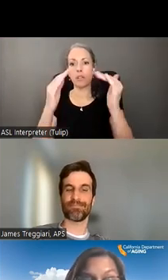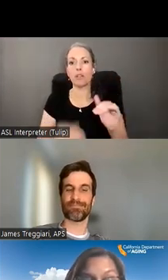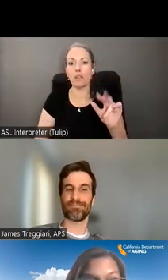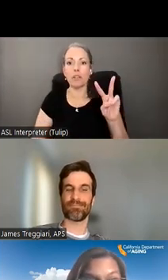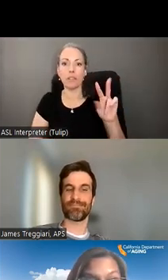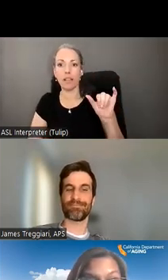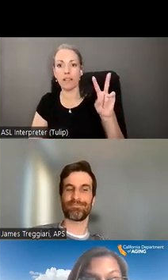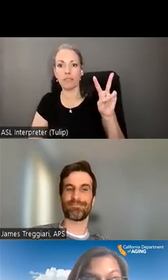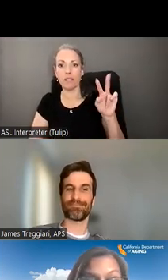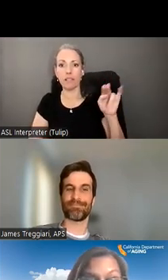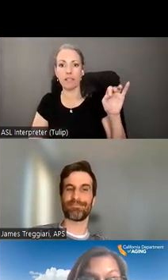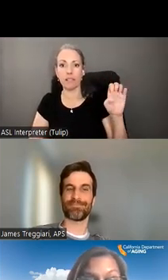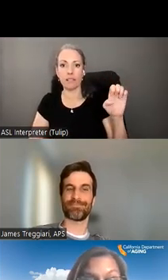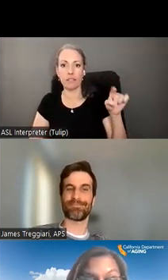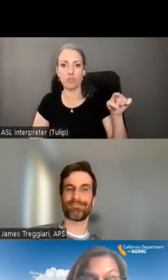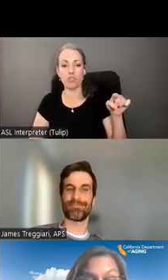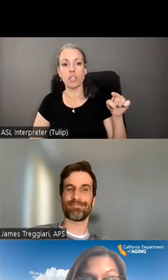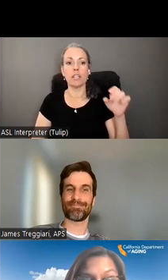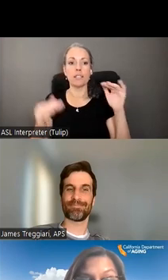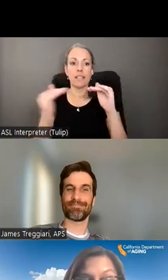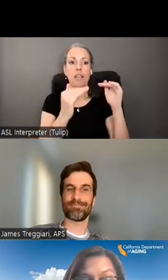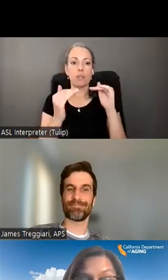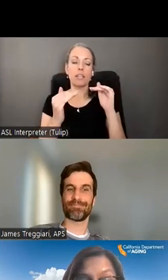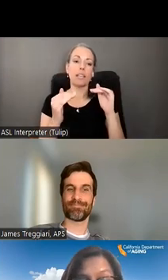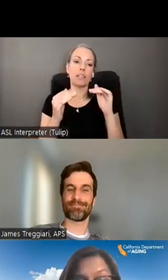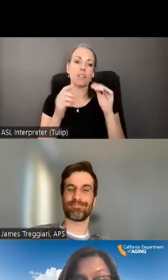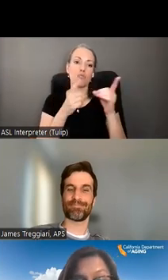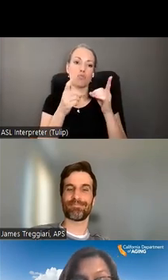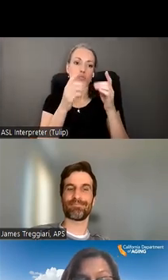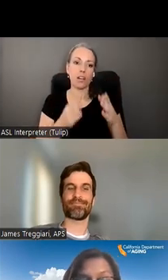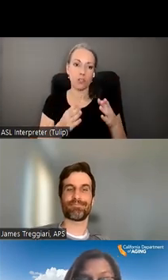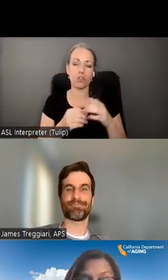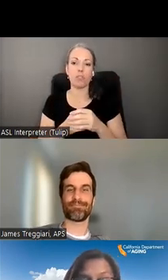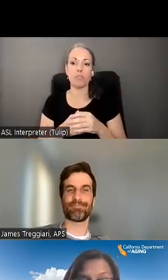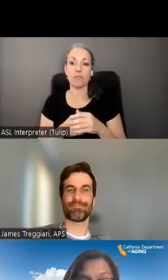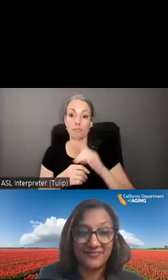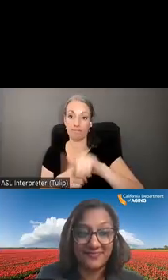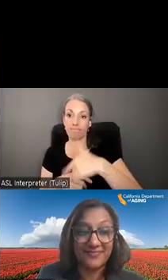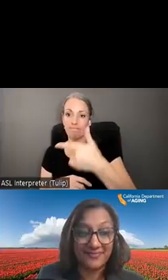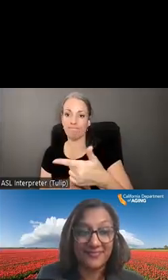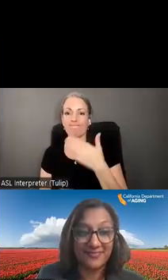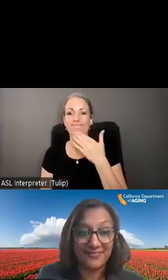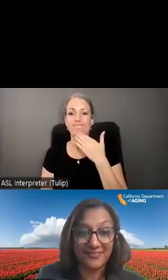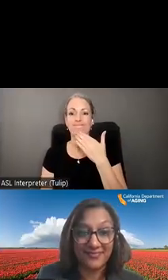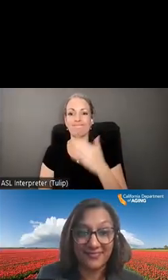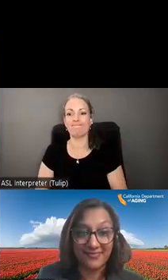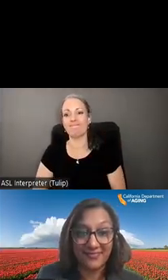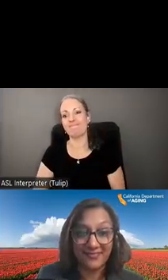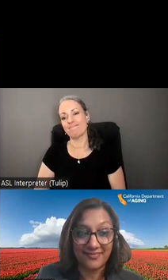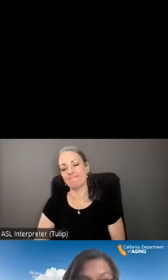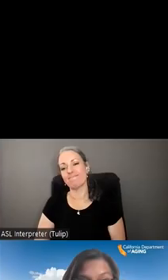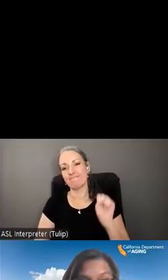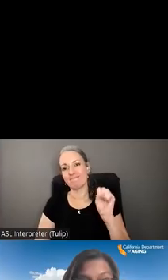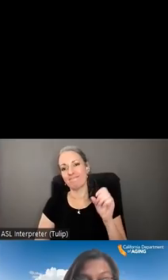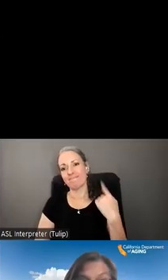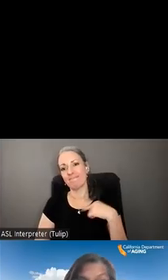she's the equity director at justice and aging legal services chair vivian thanks ronjana um okay so we